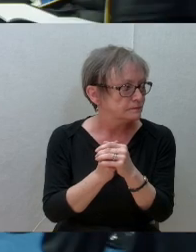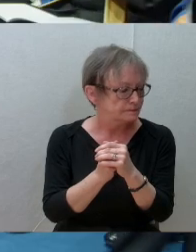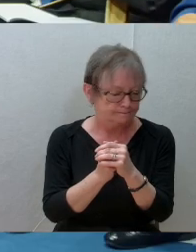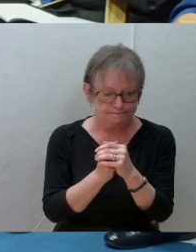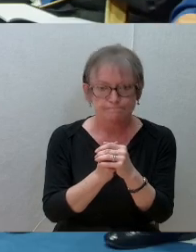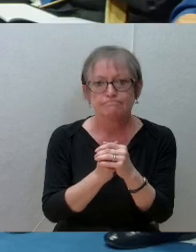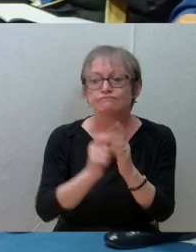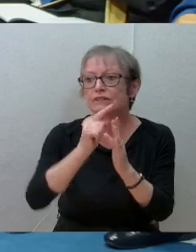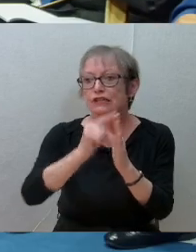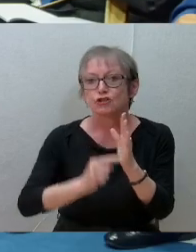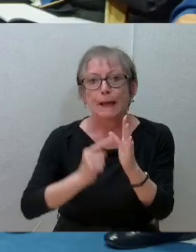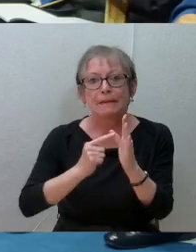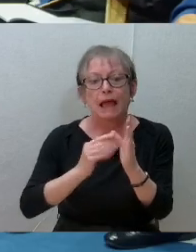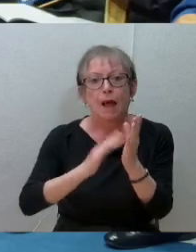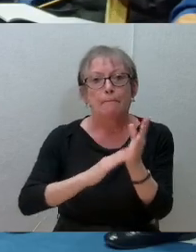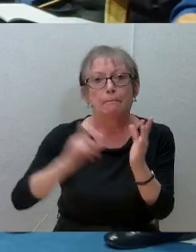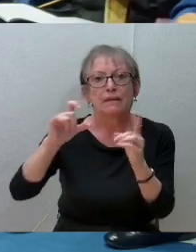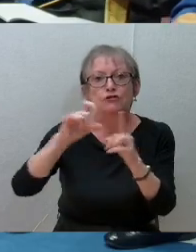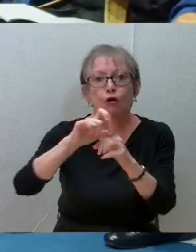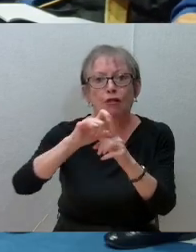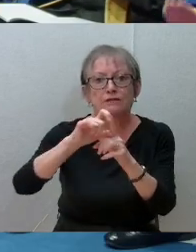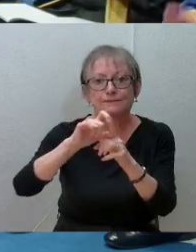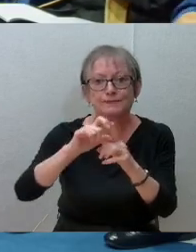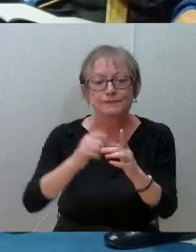Jamie Lee McDonald.